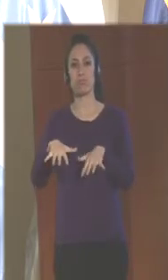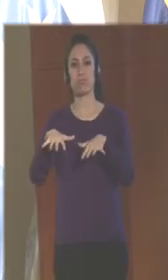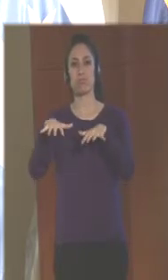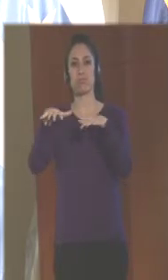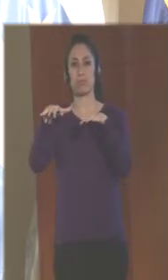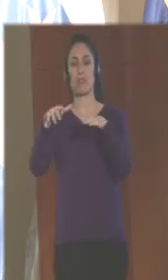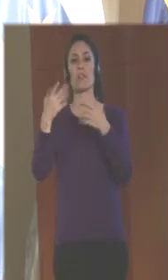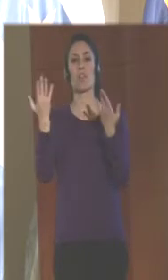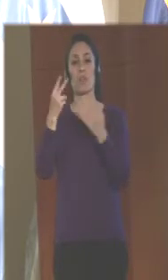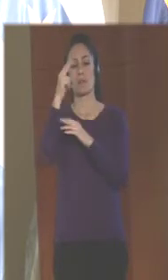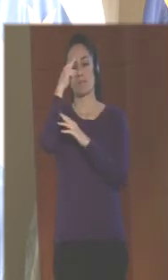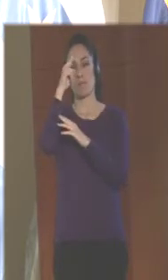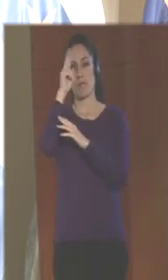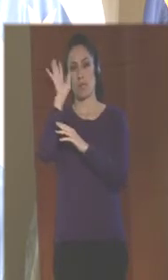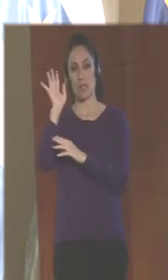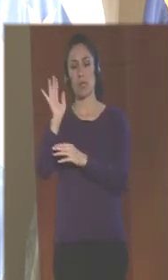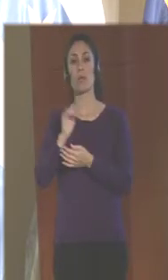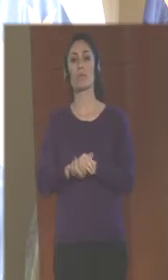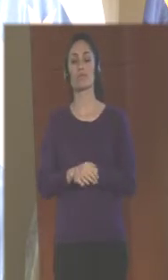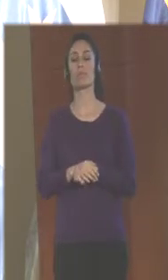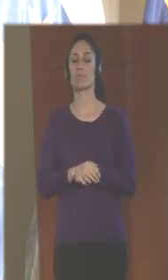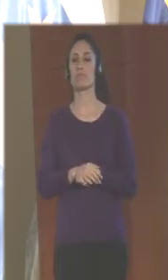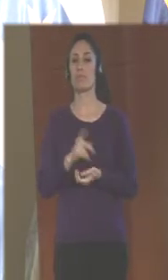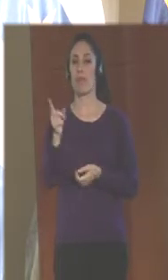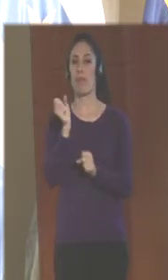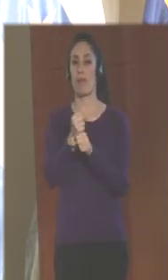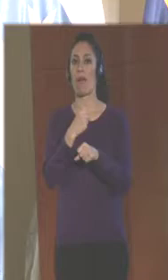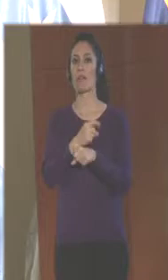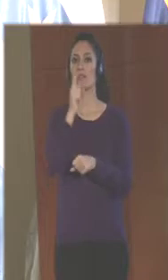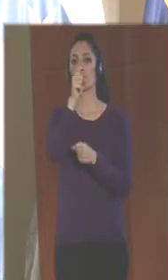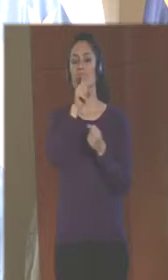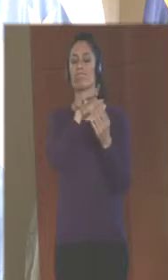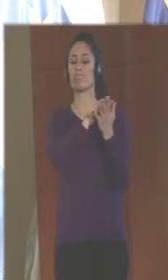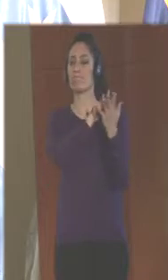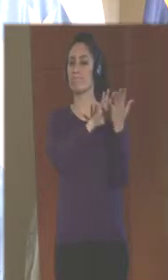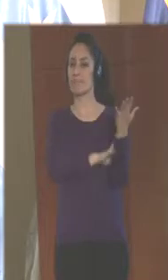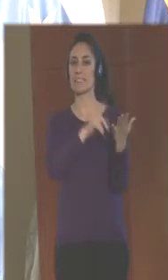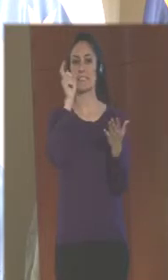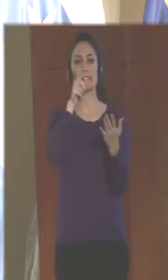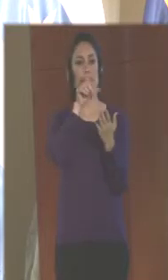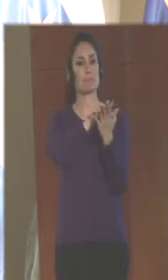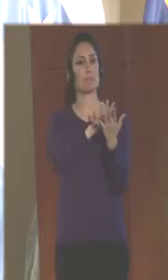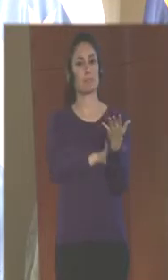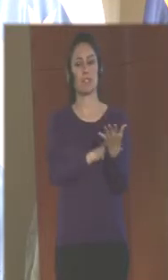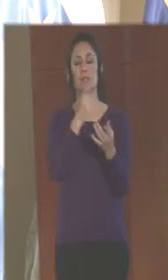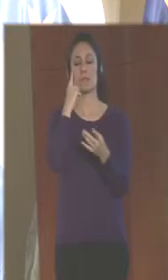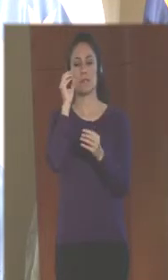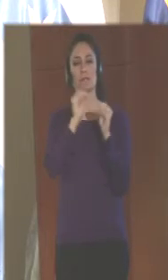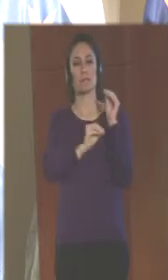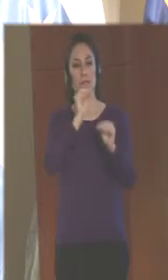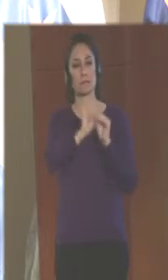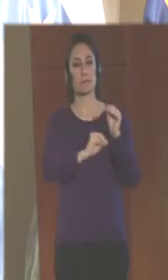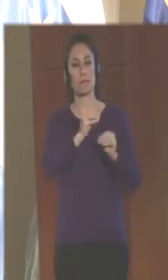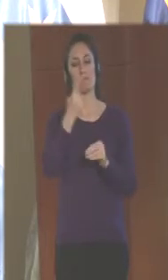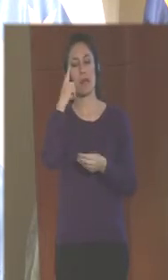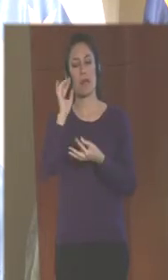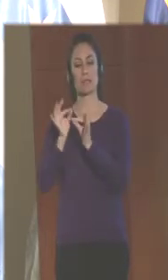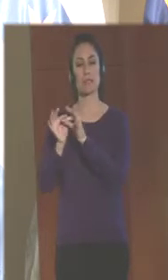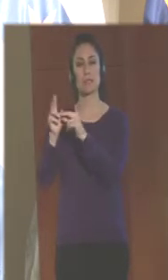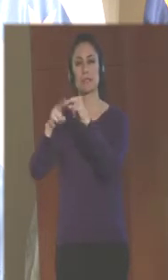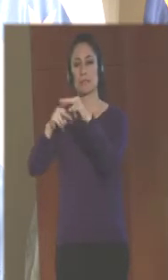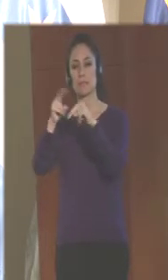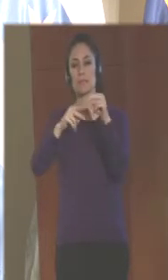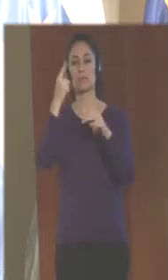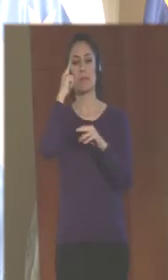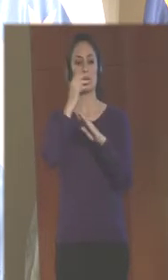related to the flood risk, and we defined the realization of a specific project